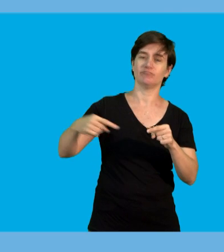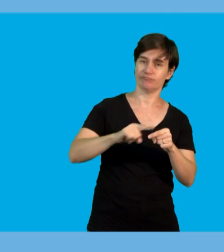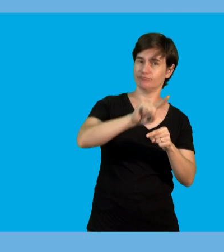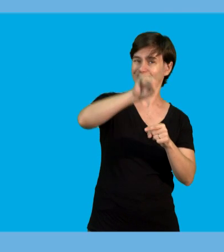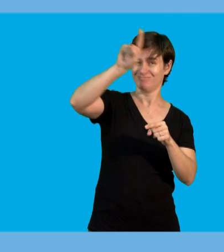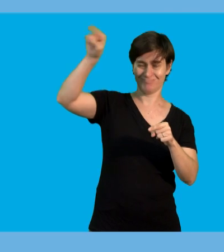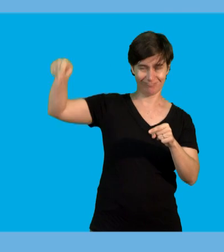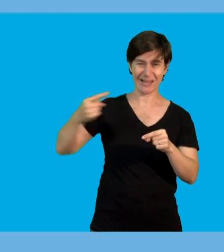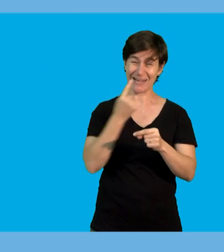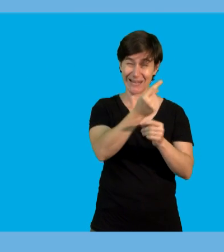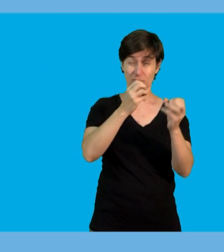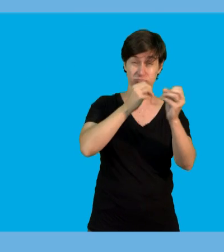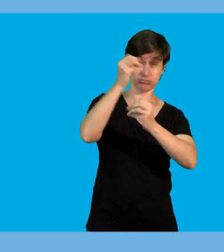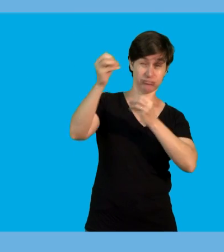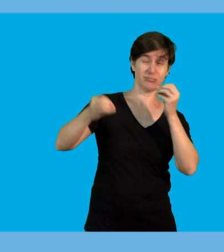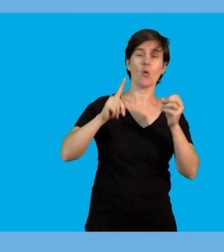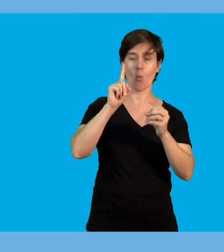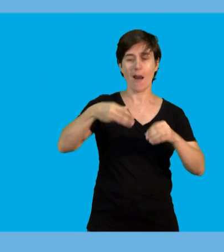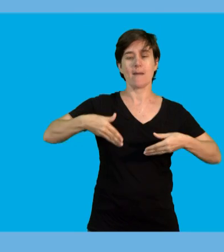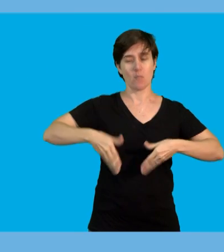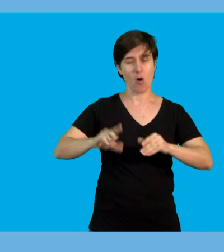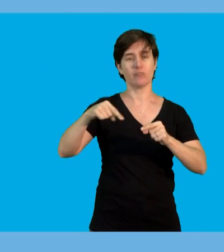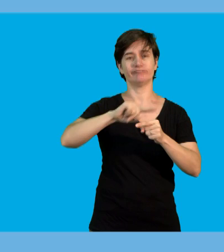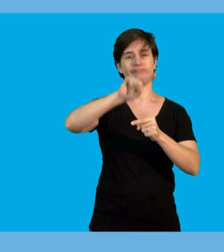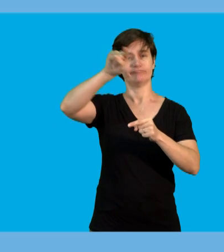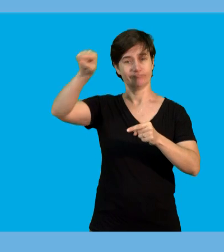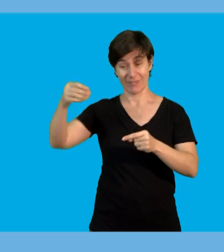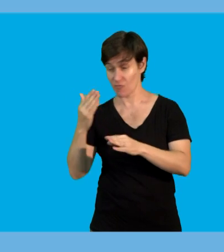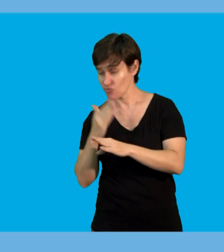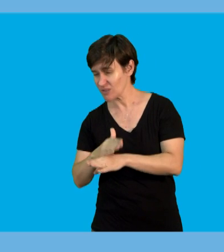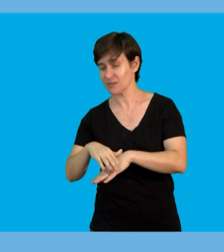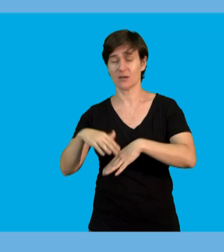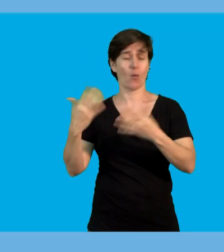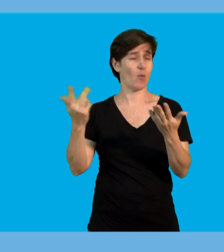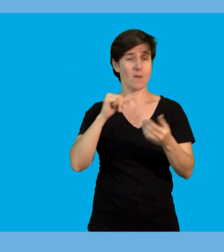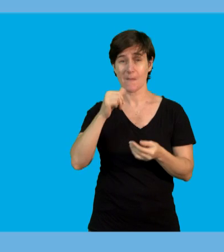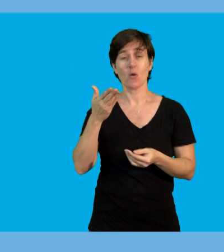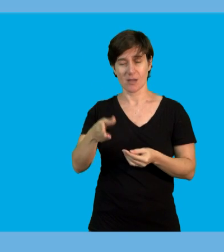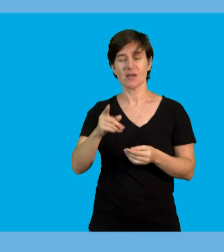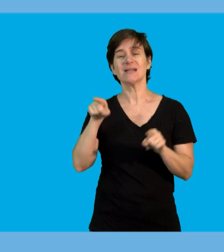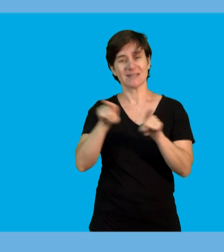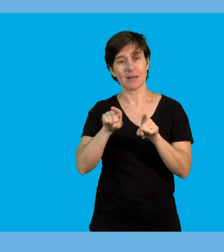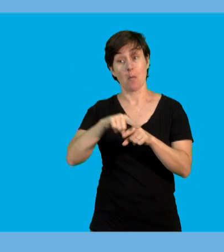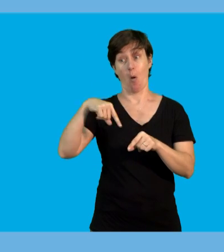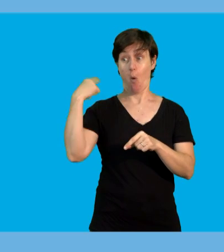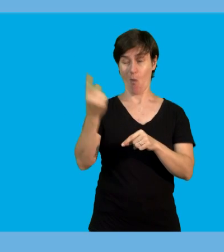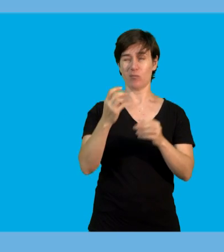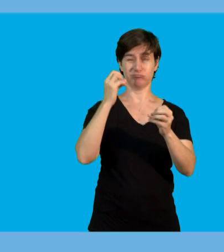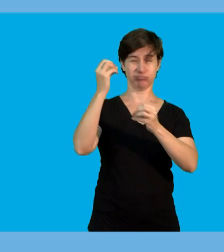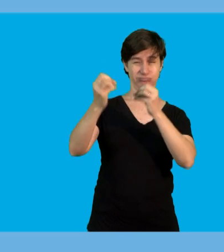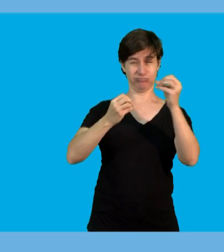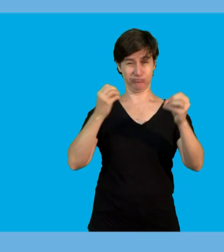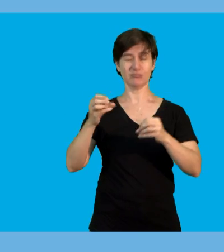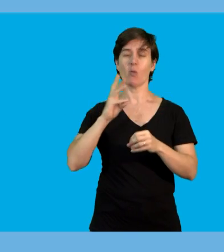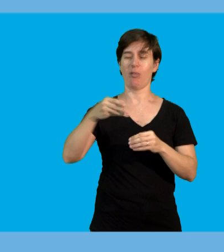the same resistance because there's only one pathway for them to follow. So if that path has a certain resistance, that means all the